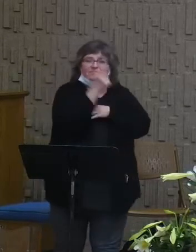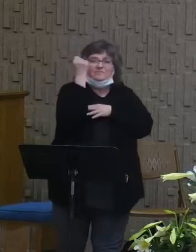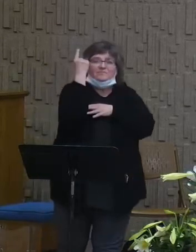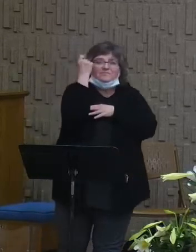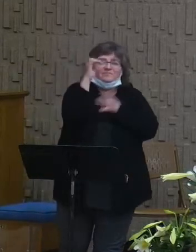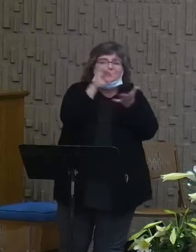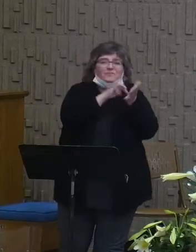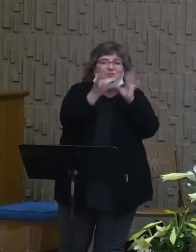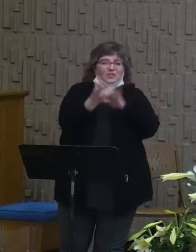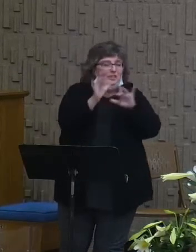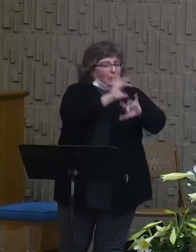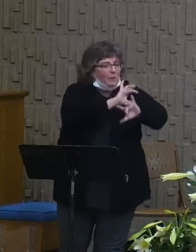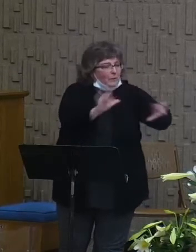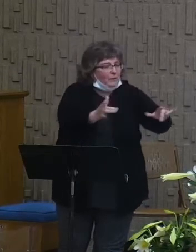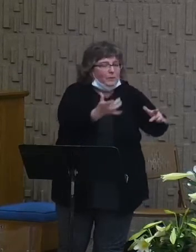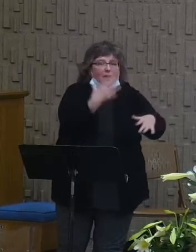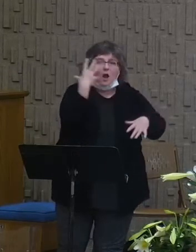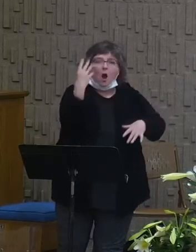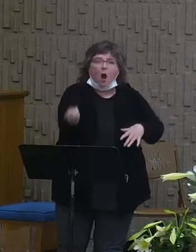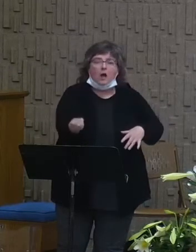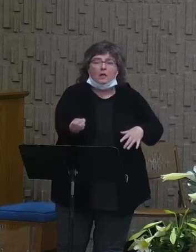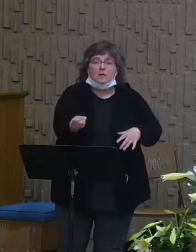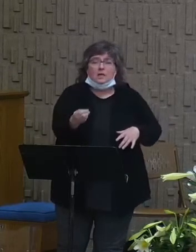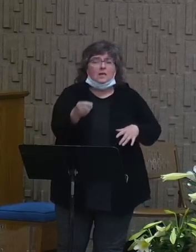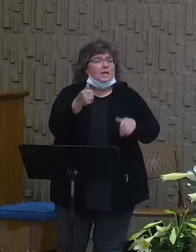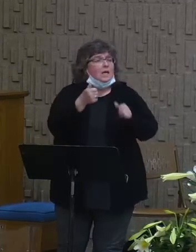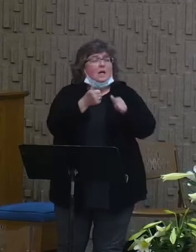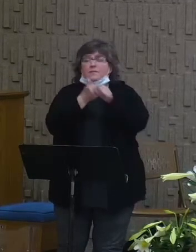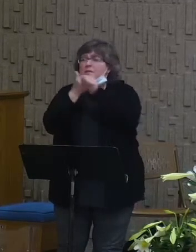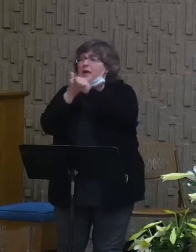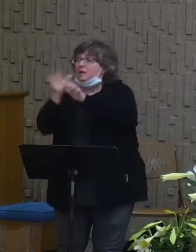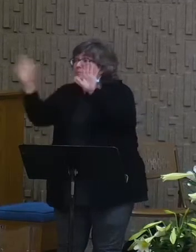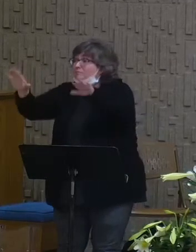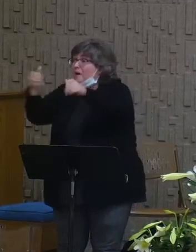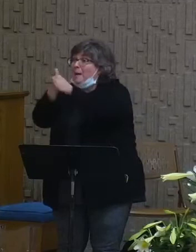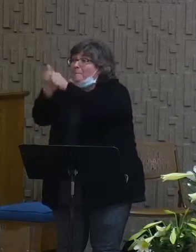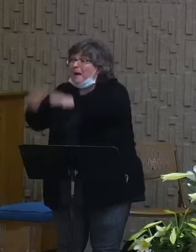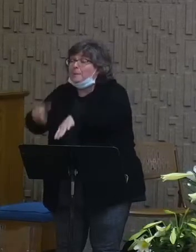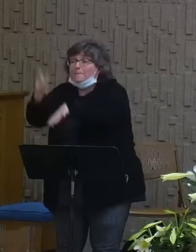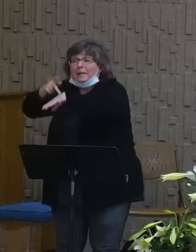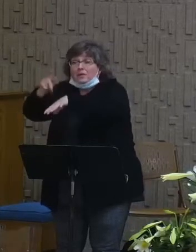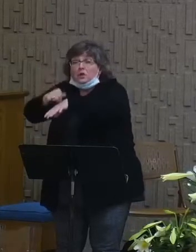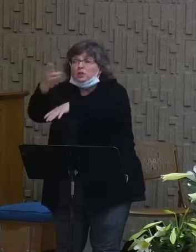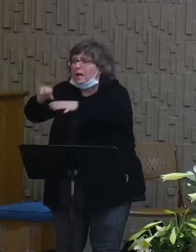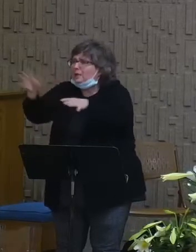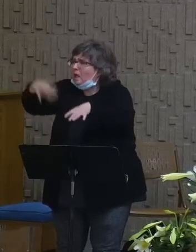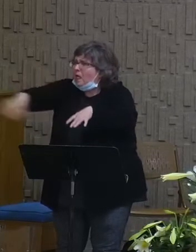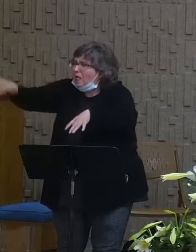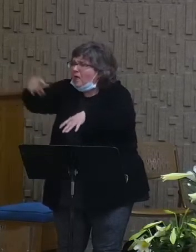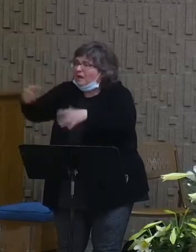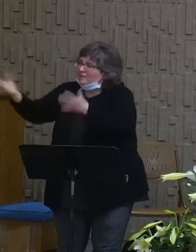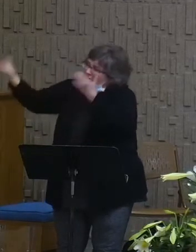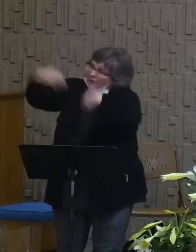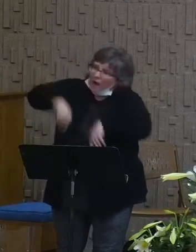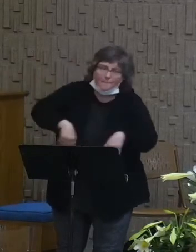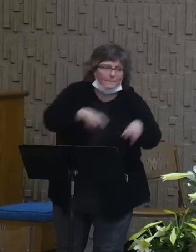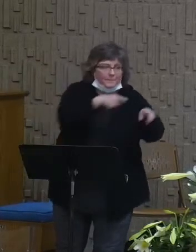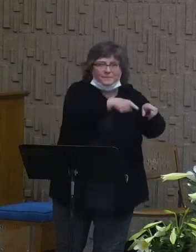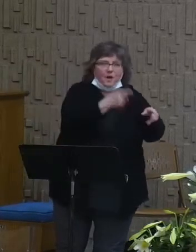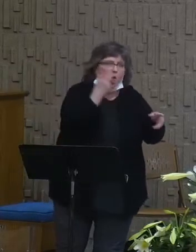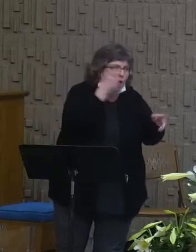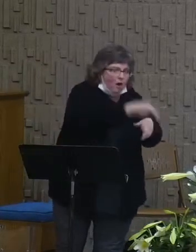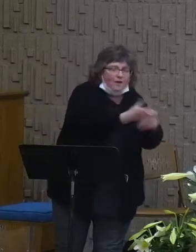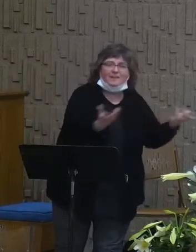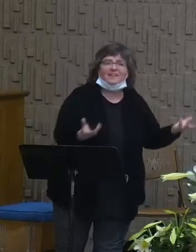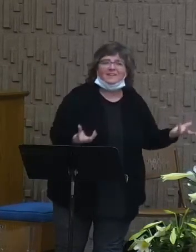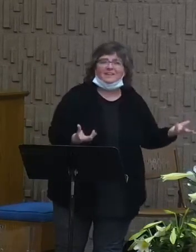understanding Jesus wasn't there, they go to the apostles, Peter and John and the others, and they come to the tomb.